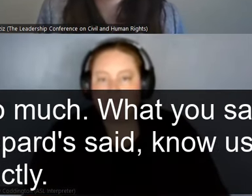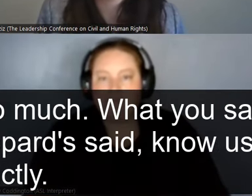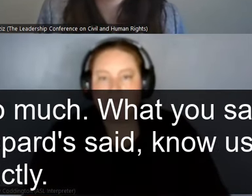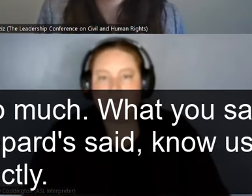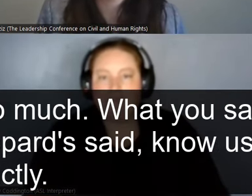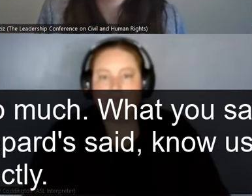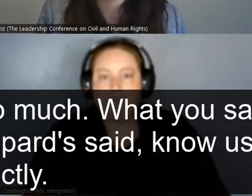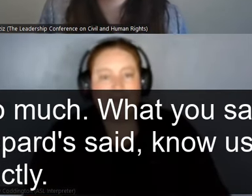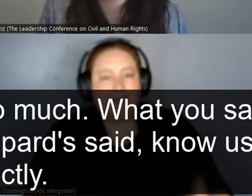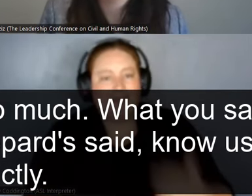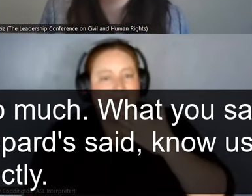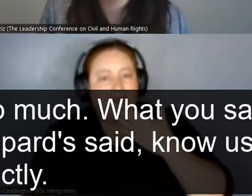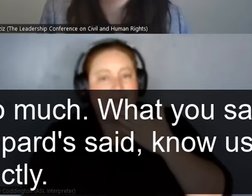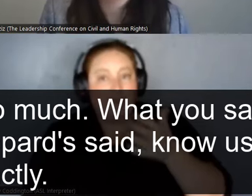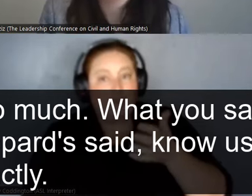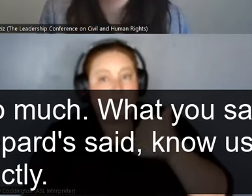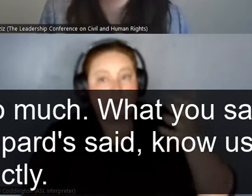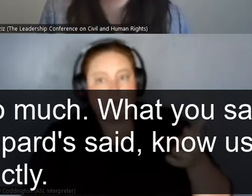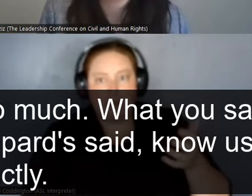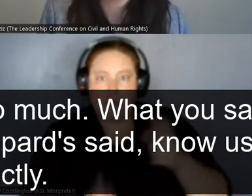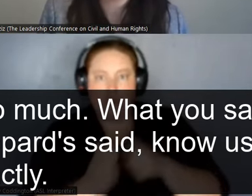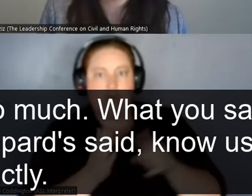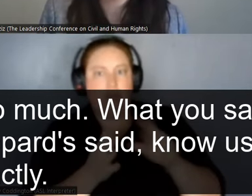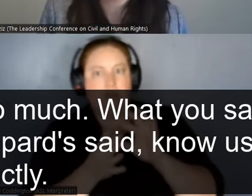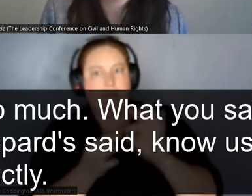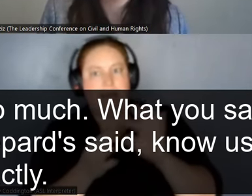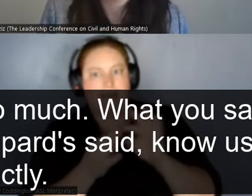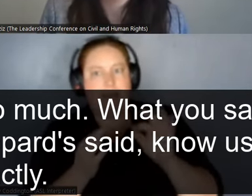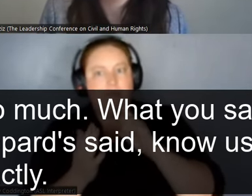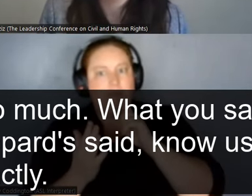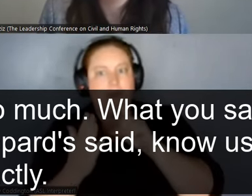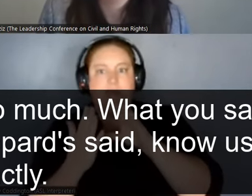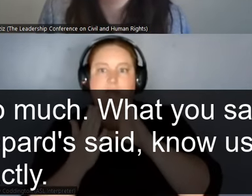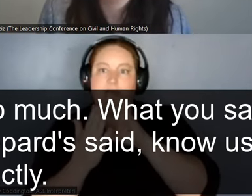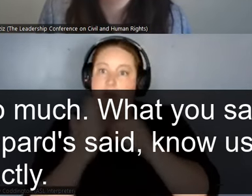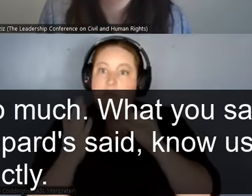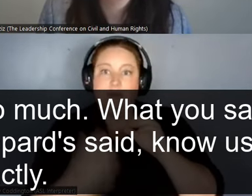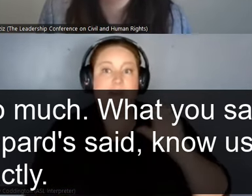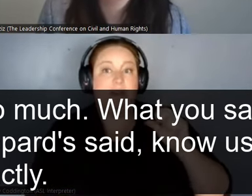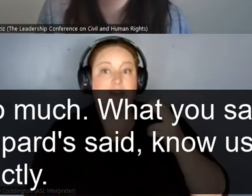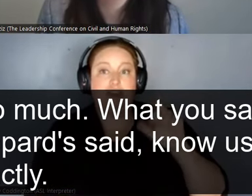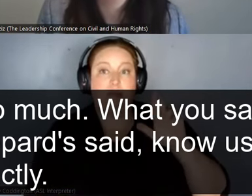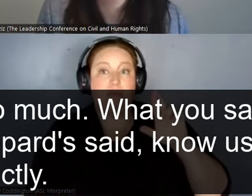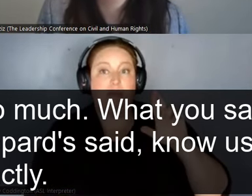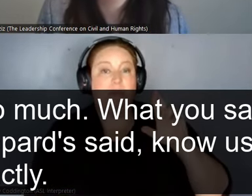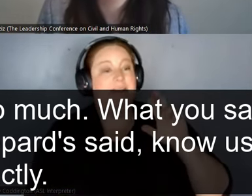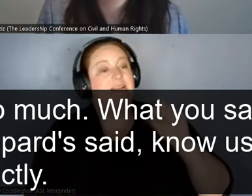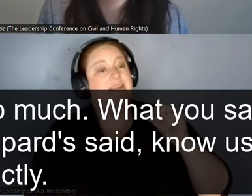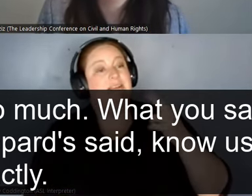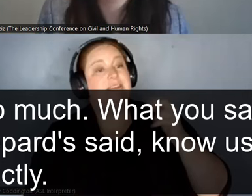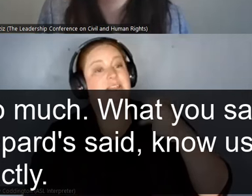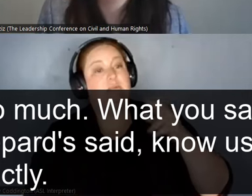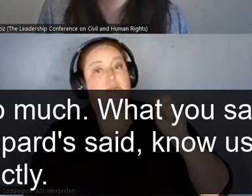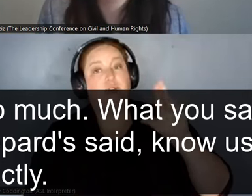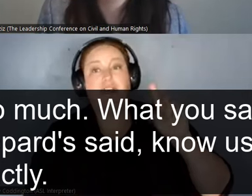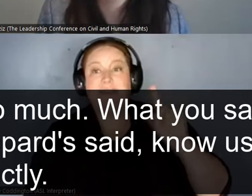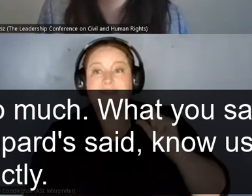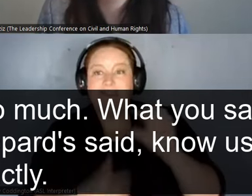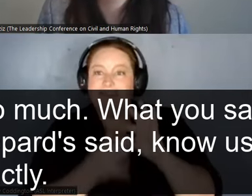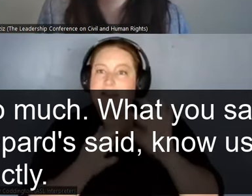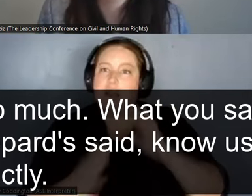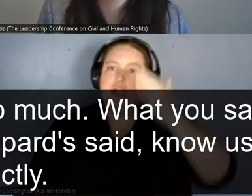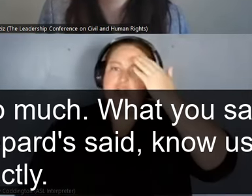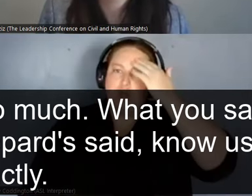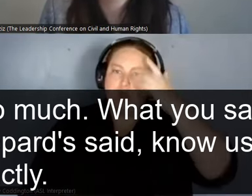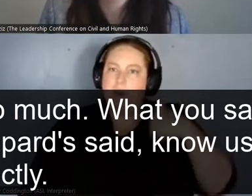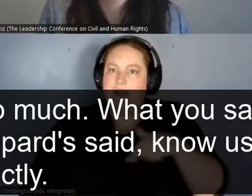Thank you so much. What you said echoes what the Shepherd said, know us before you need us,